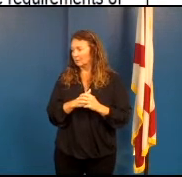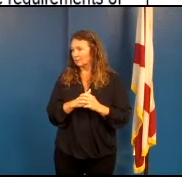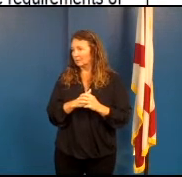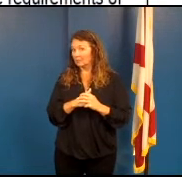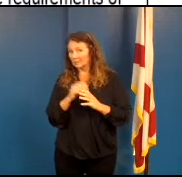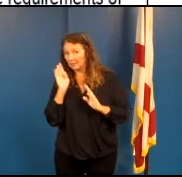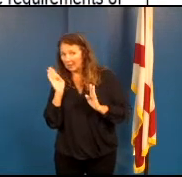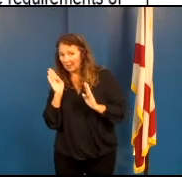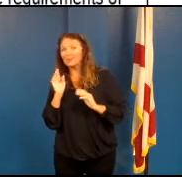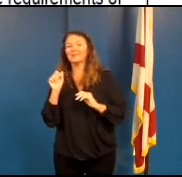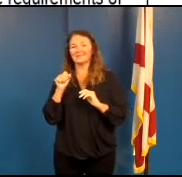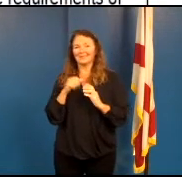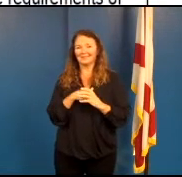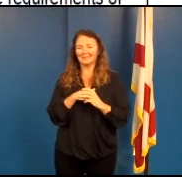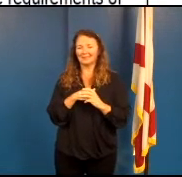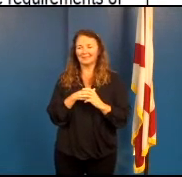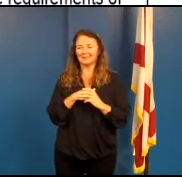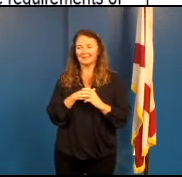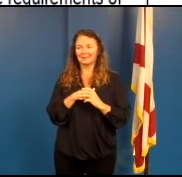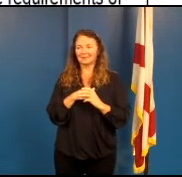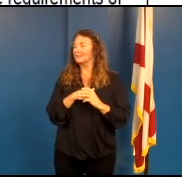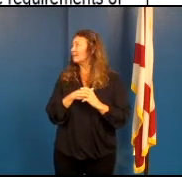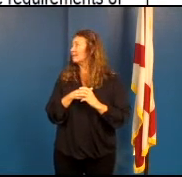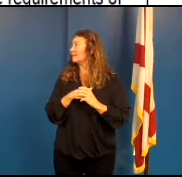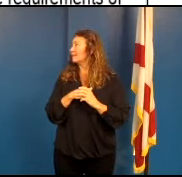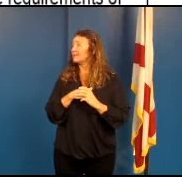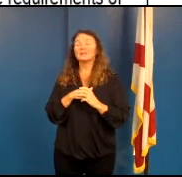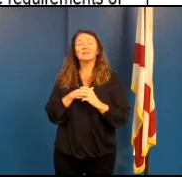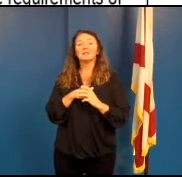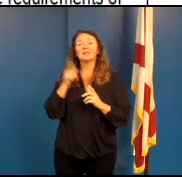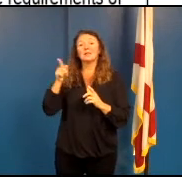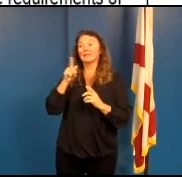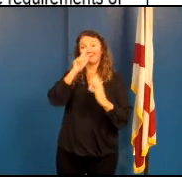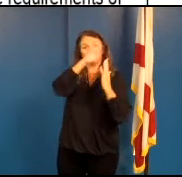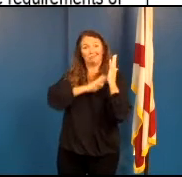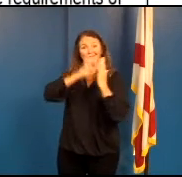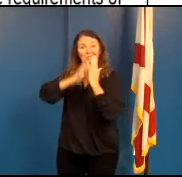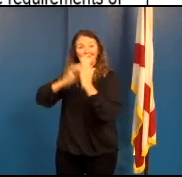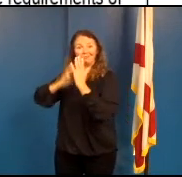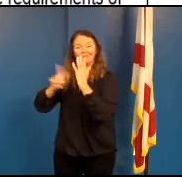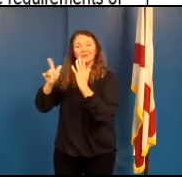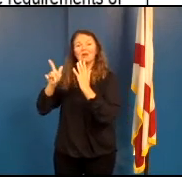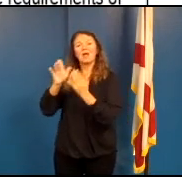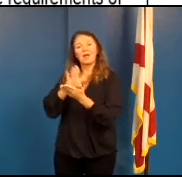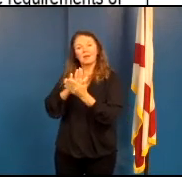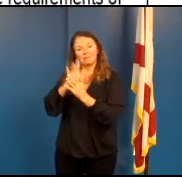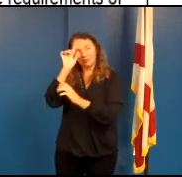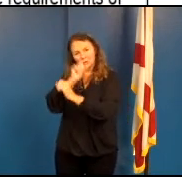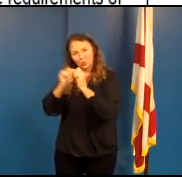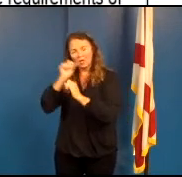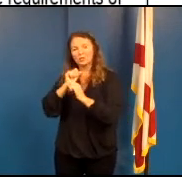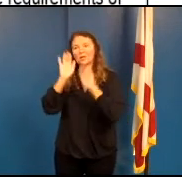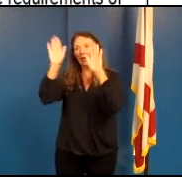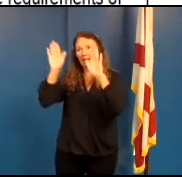Are you there? Yeah. Perfect. And here you can see academic strategies, academic